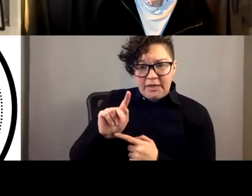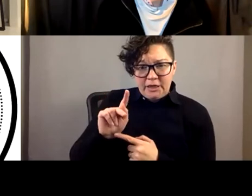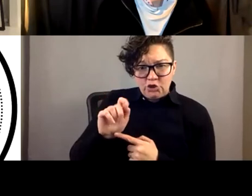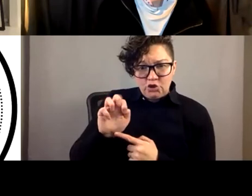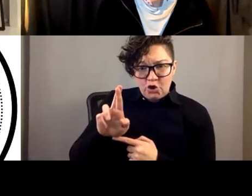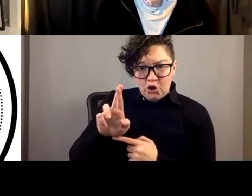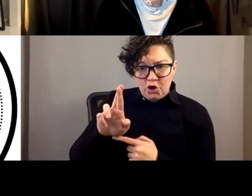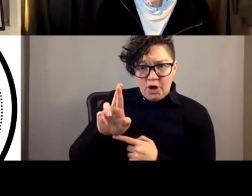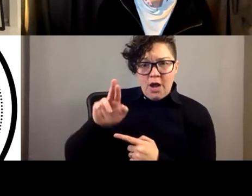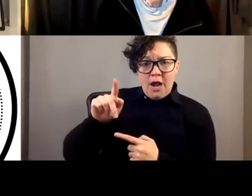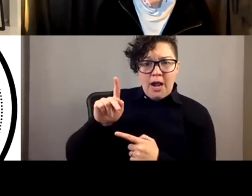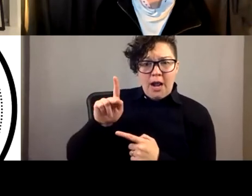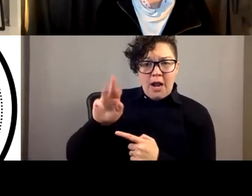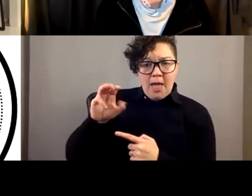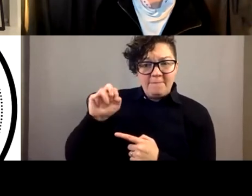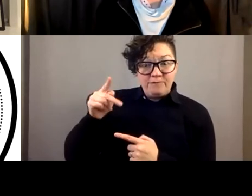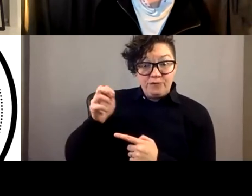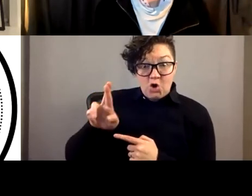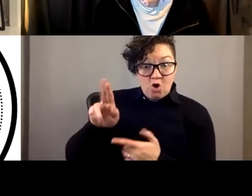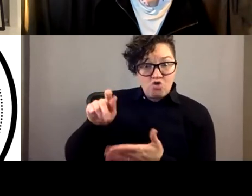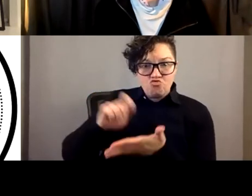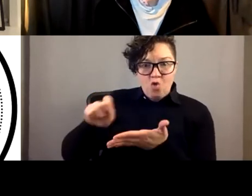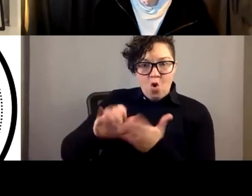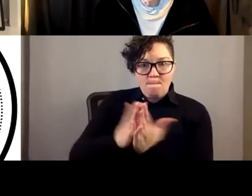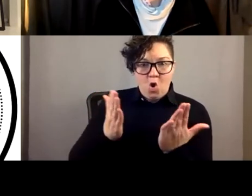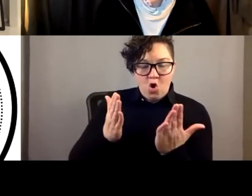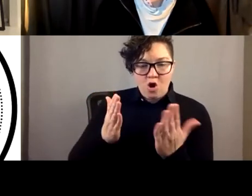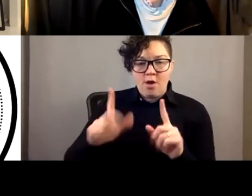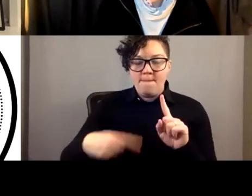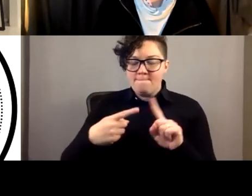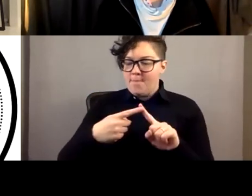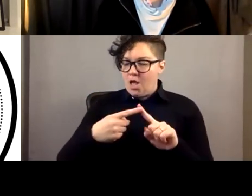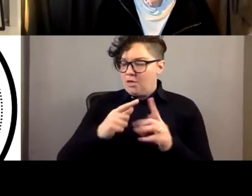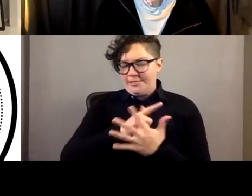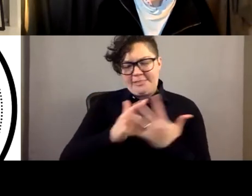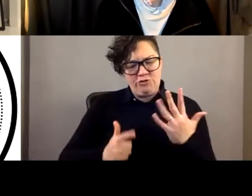wrote a series of books about the way, I think they were called